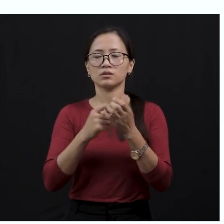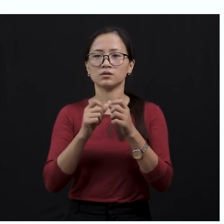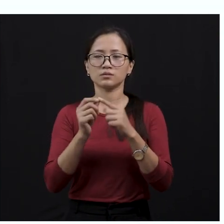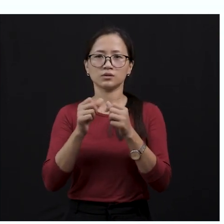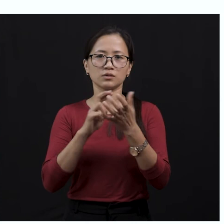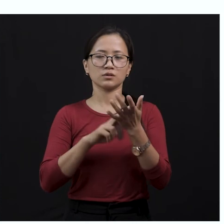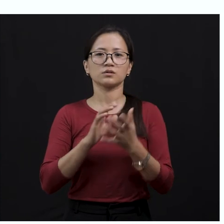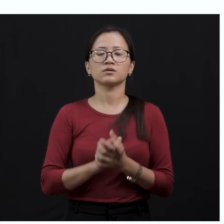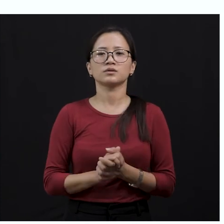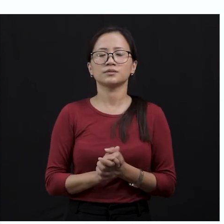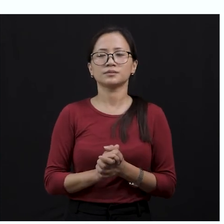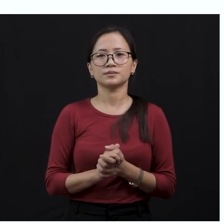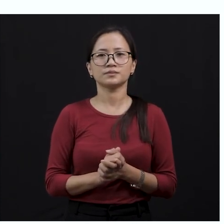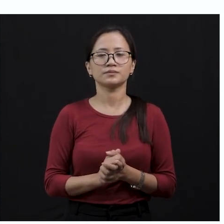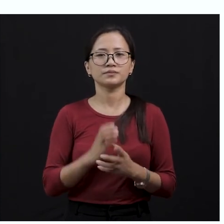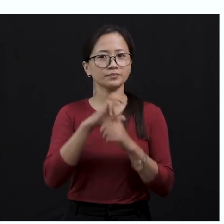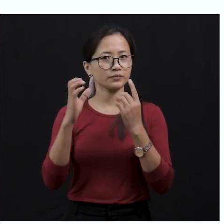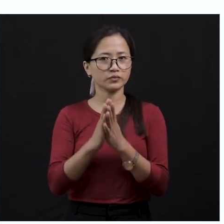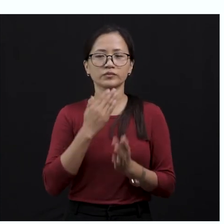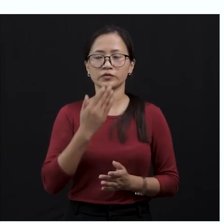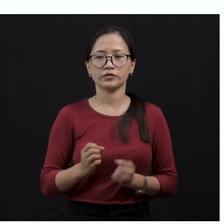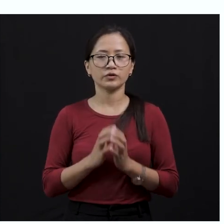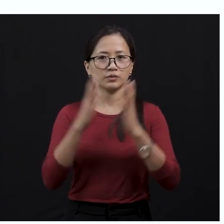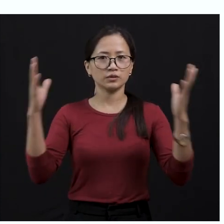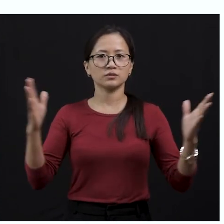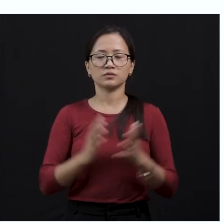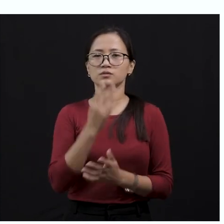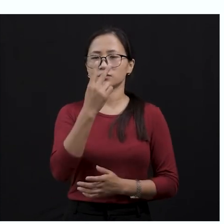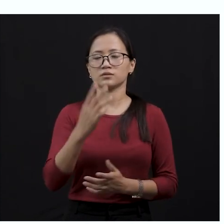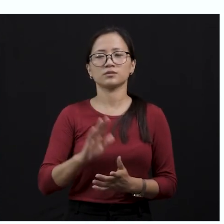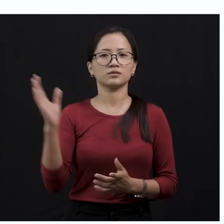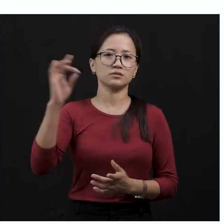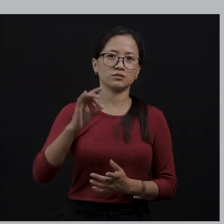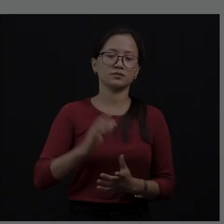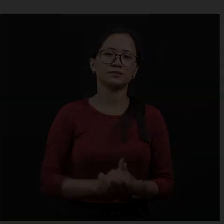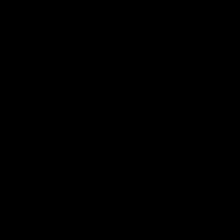culture. Thank you very much. We'll see you again soon.